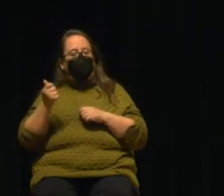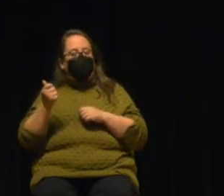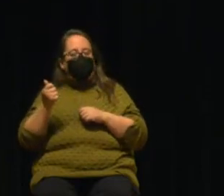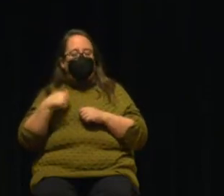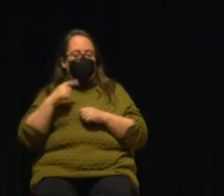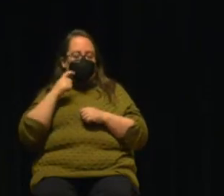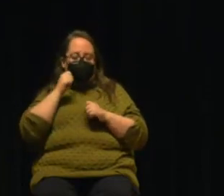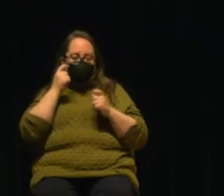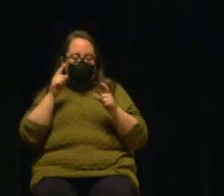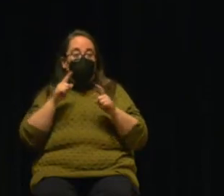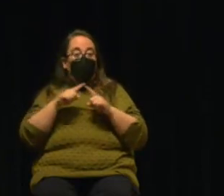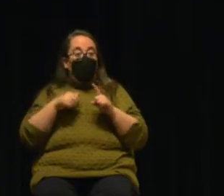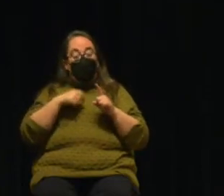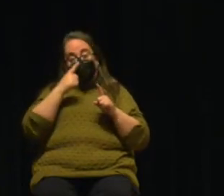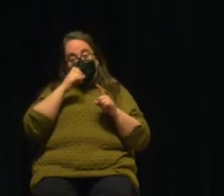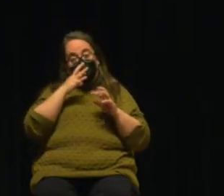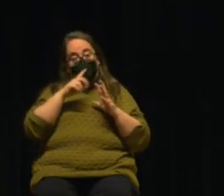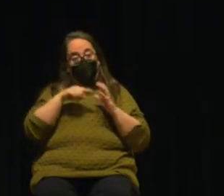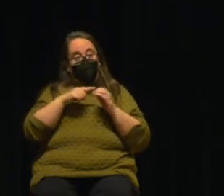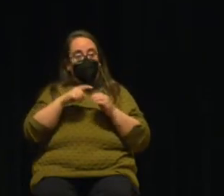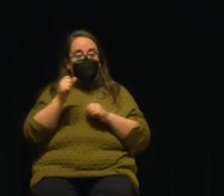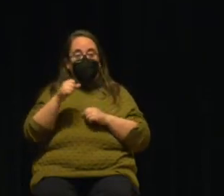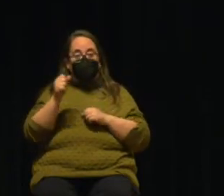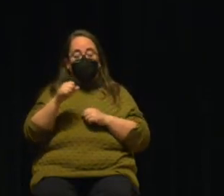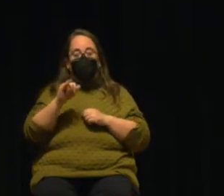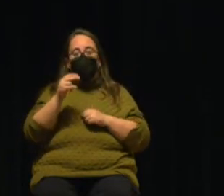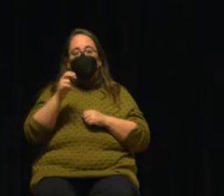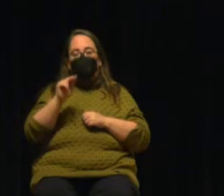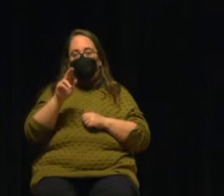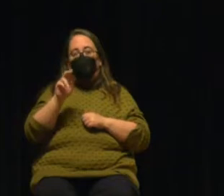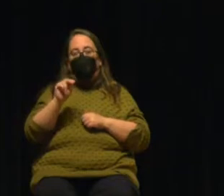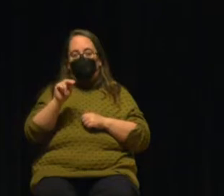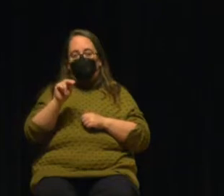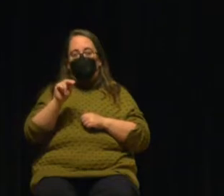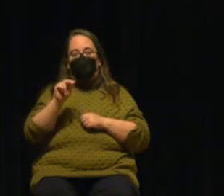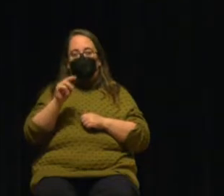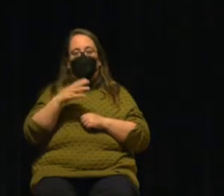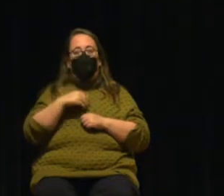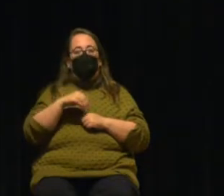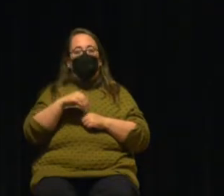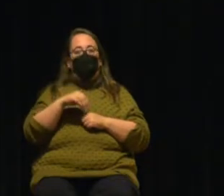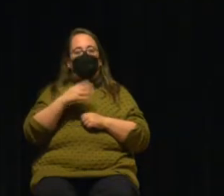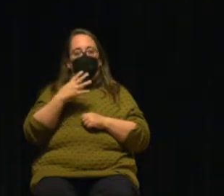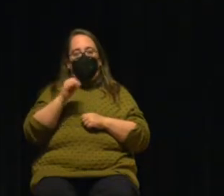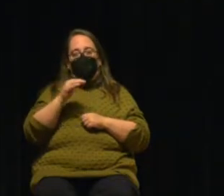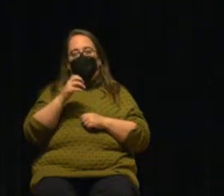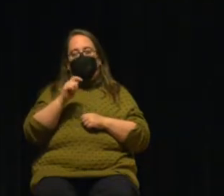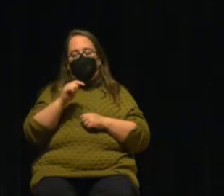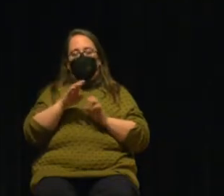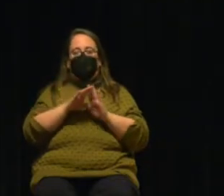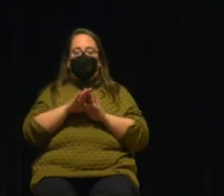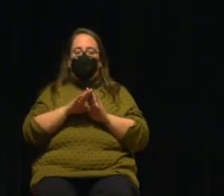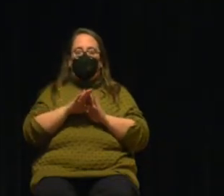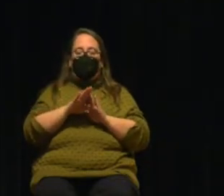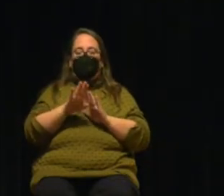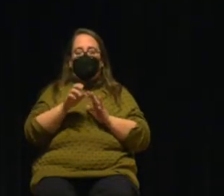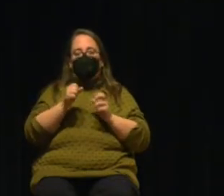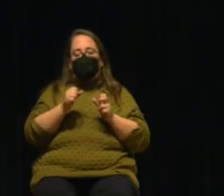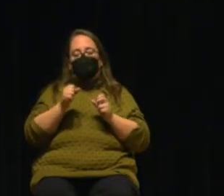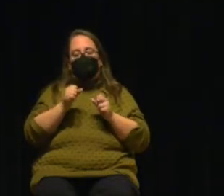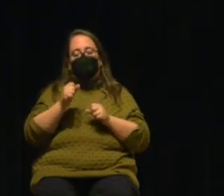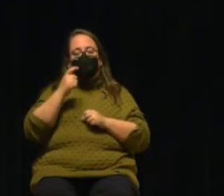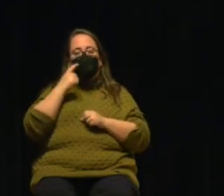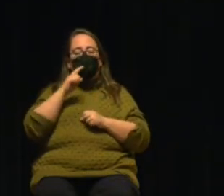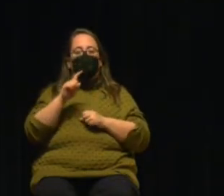didn't work. But I can talk about it a little bit. Yeah, so John Brown, the white abolitionist, was developing his strategy